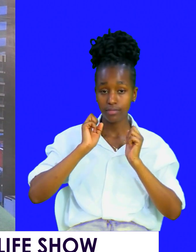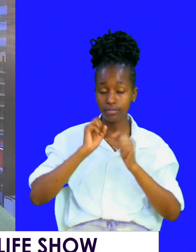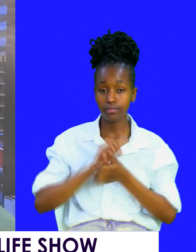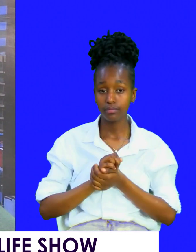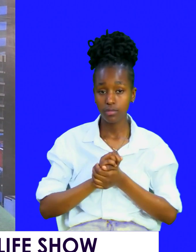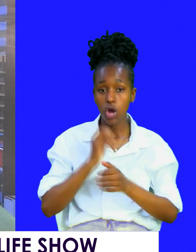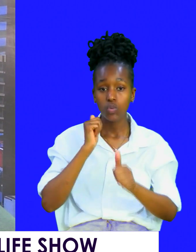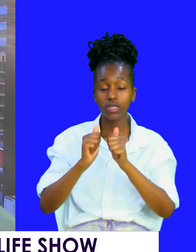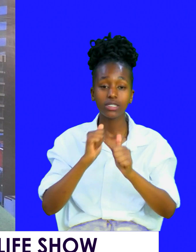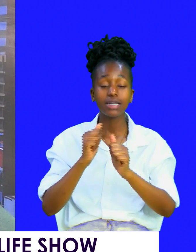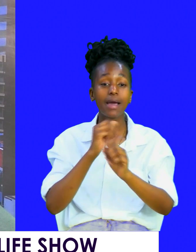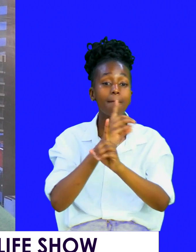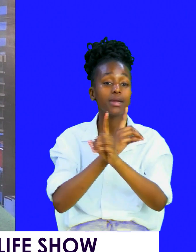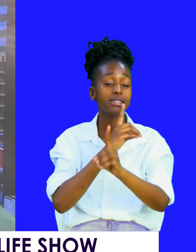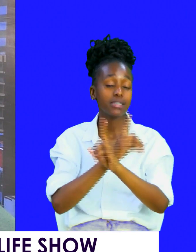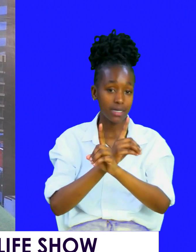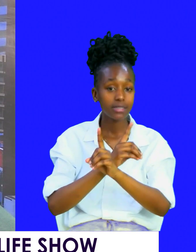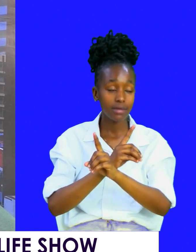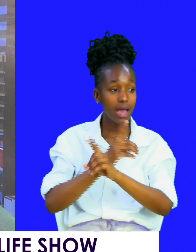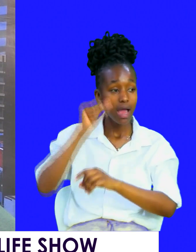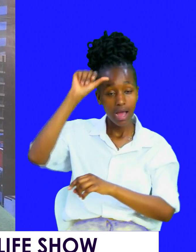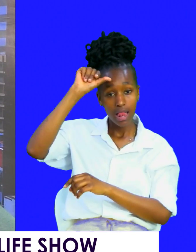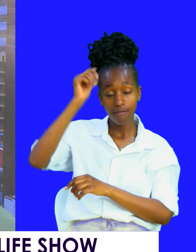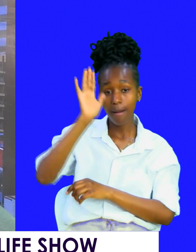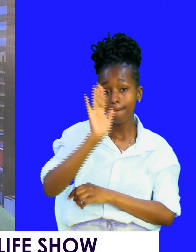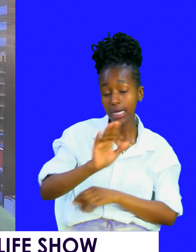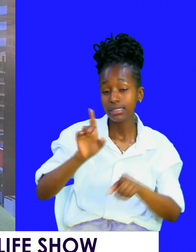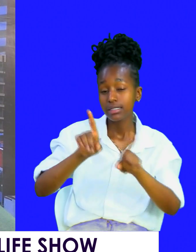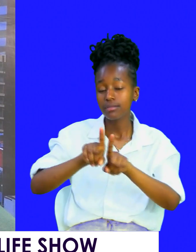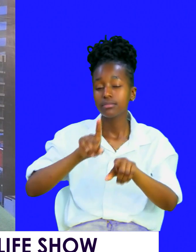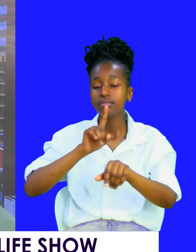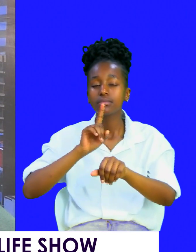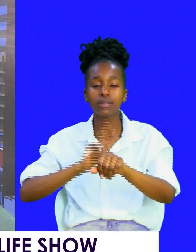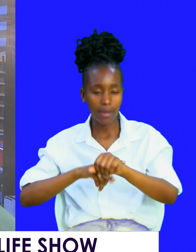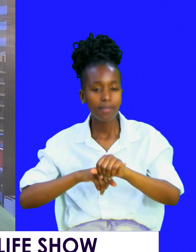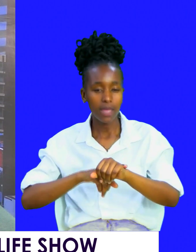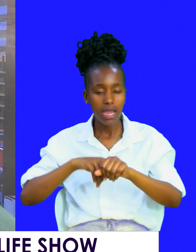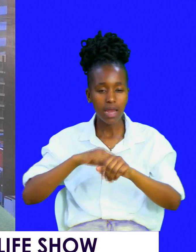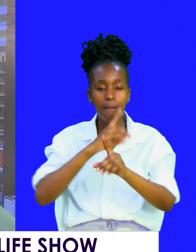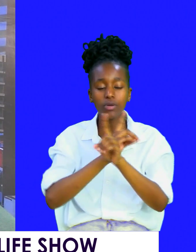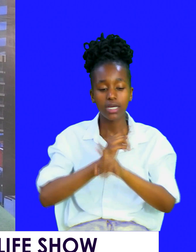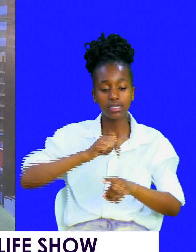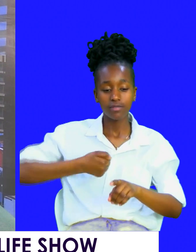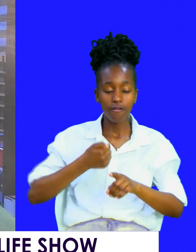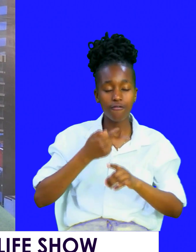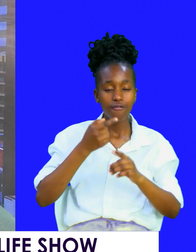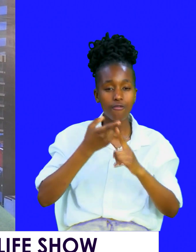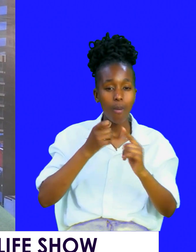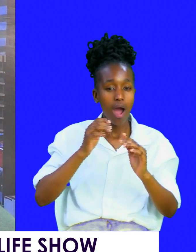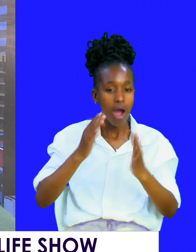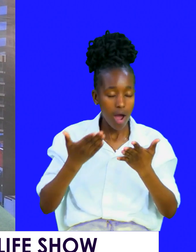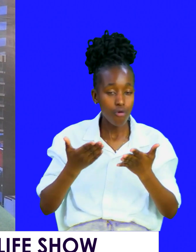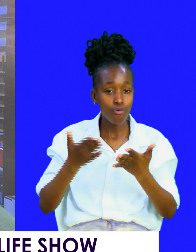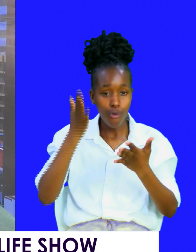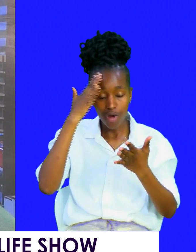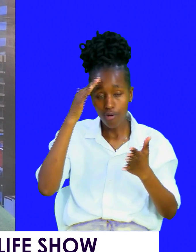to protect your genius of diagnosing issues of life. Because it is